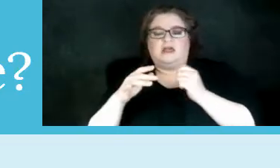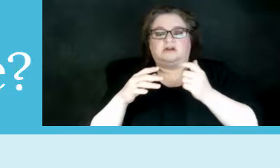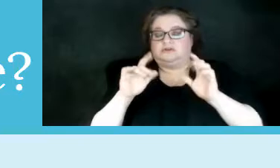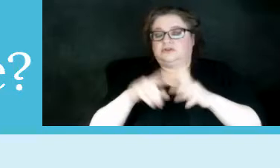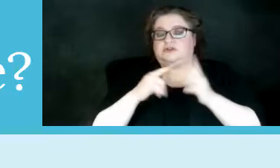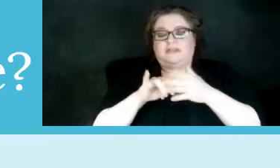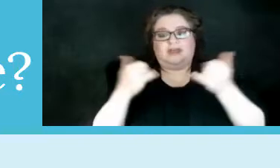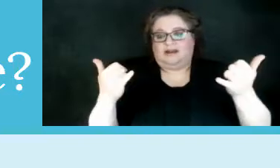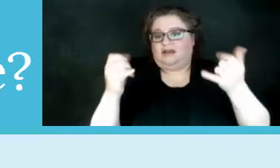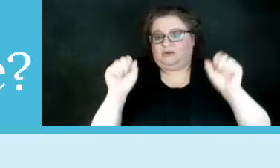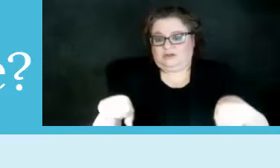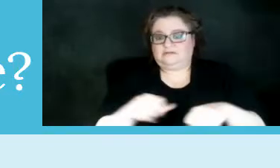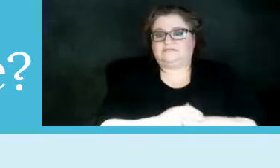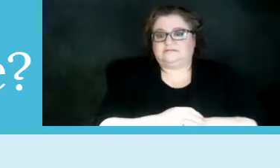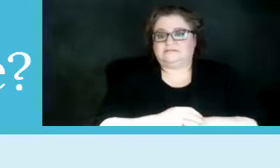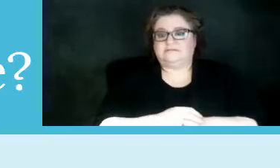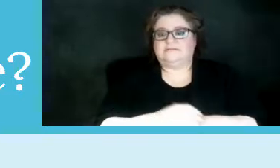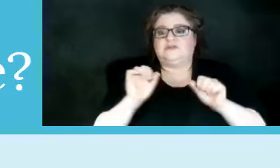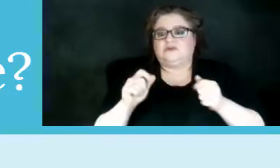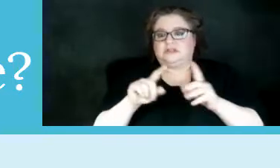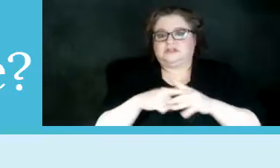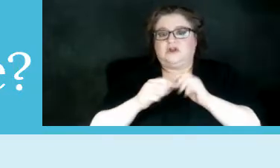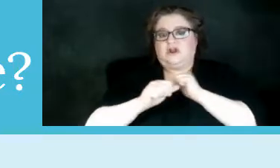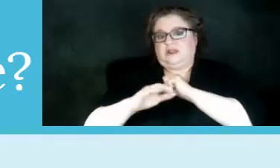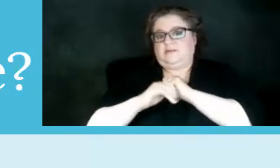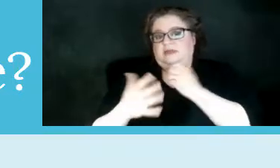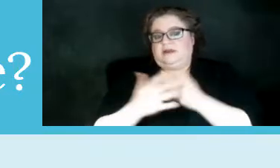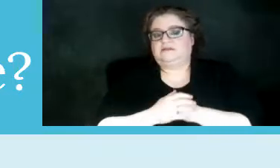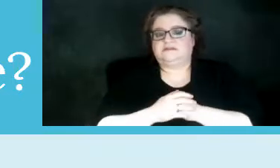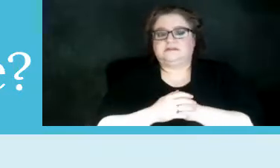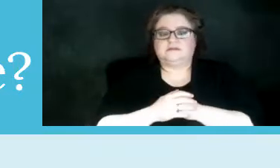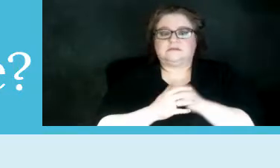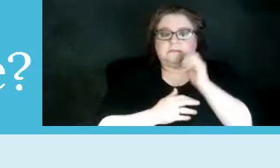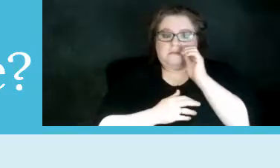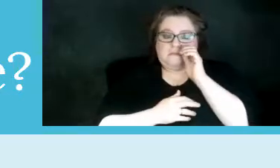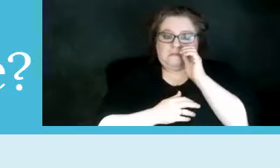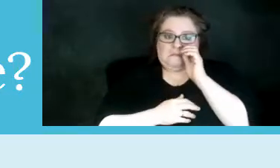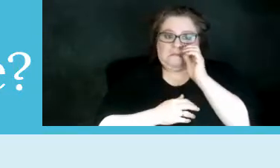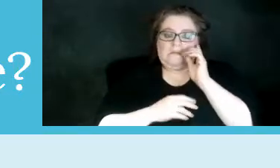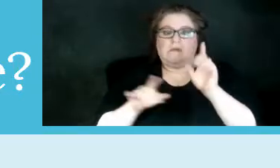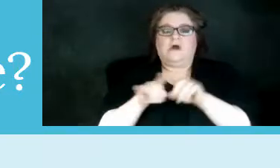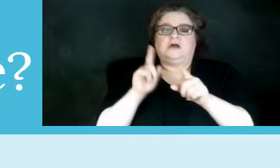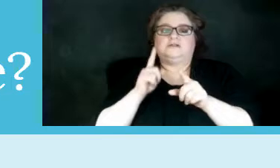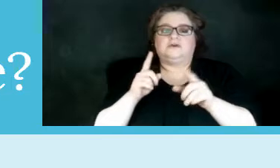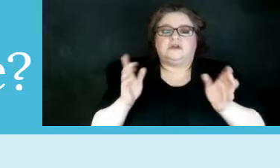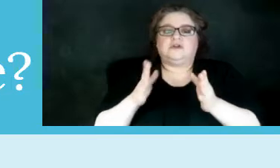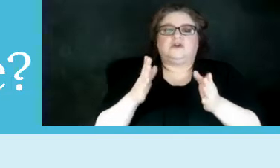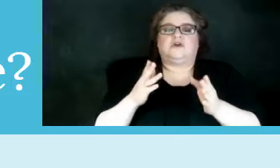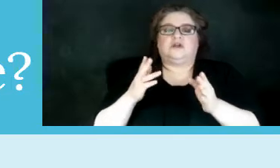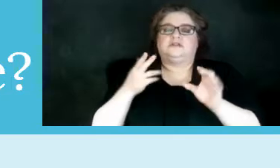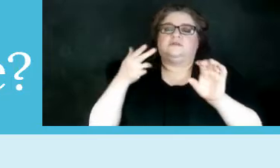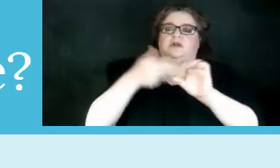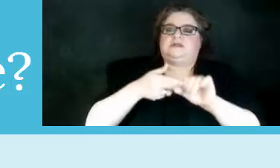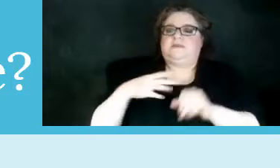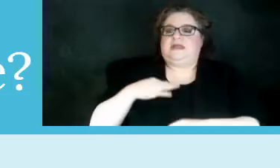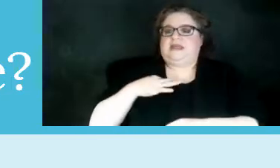now. So you can start campaigning. You also are encouraged to participate in candidate forums. And